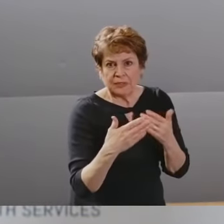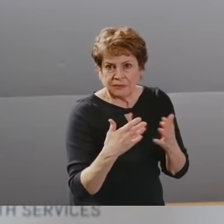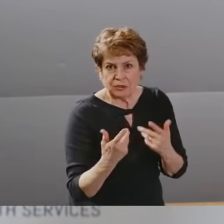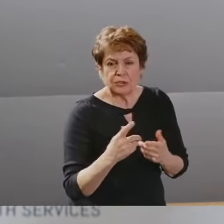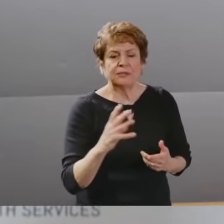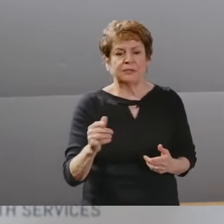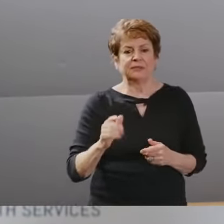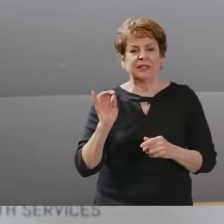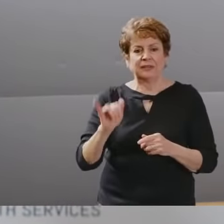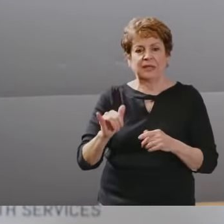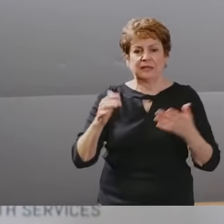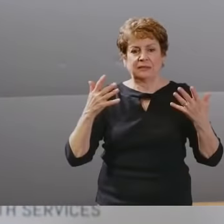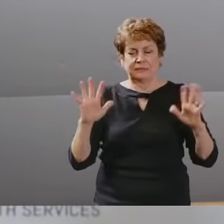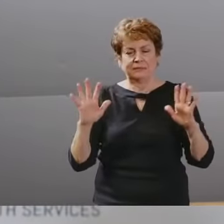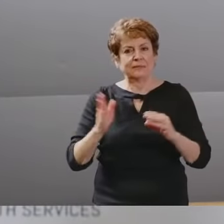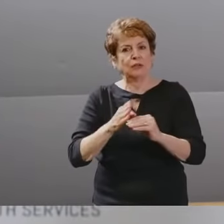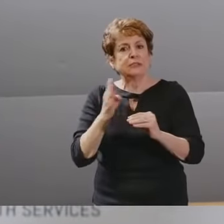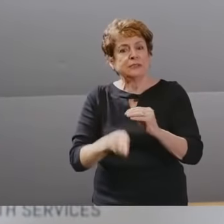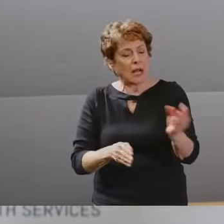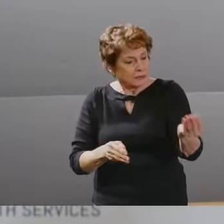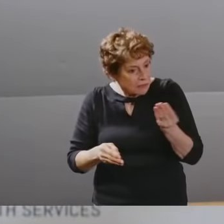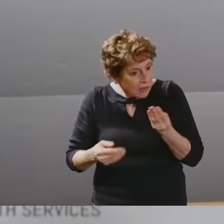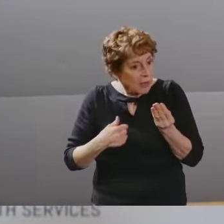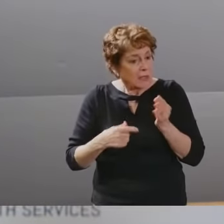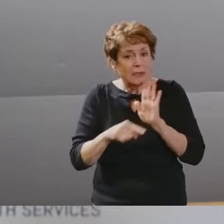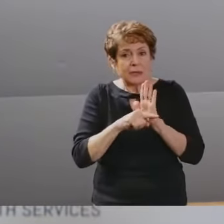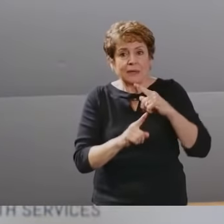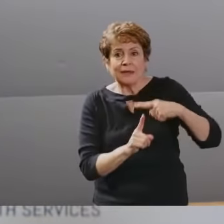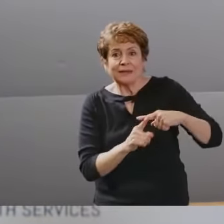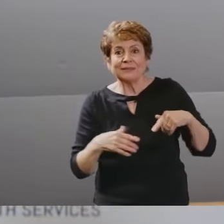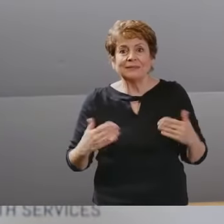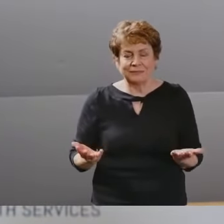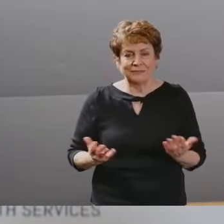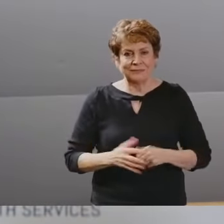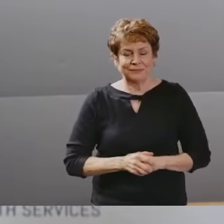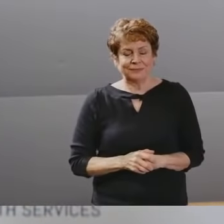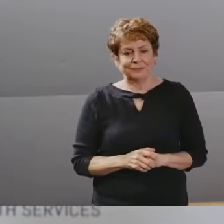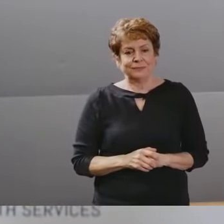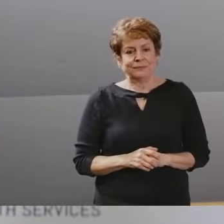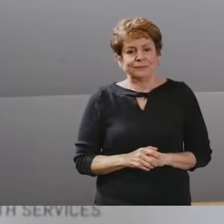and her team will be reaching out ASAP to get this moving.